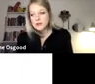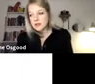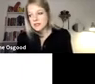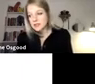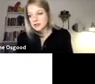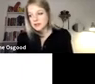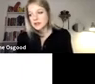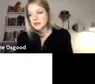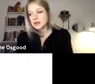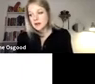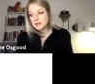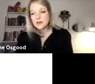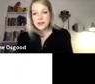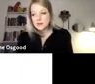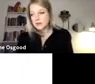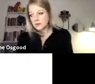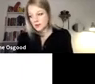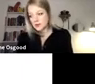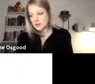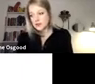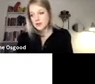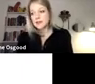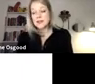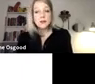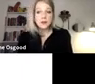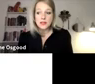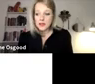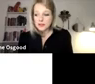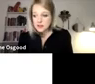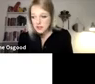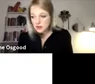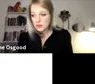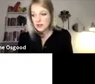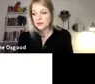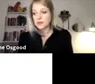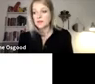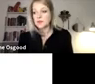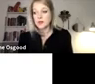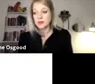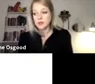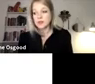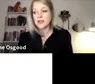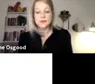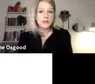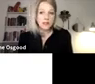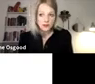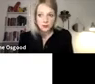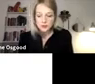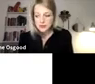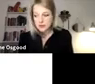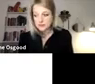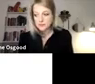diffractive rereadings that enliven these philosophies and celebrate their continued relevance for childhoods lived in